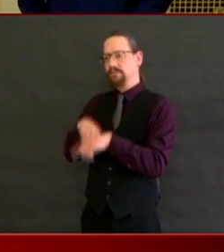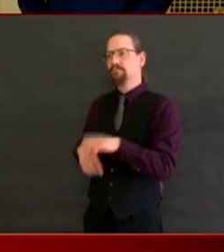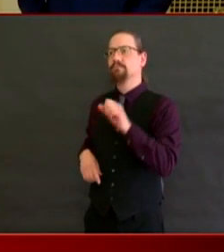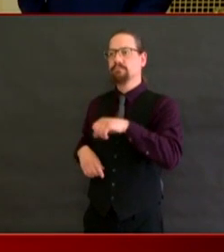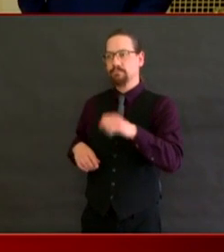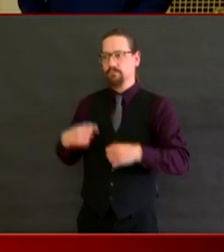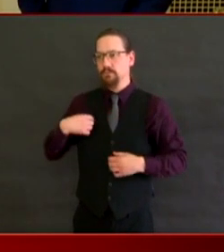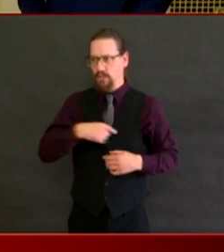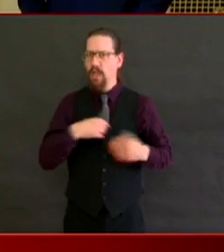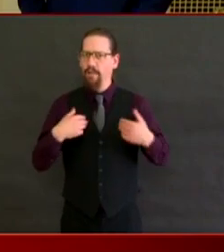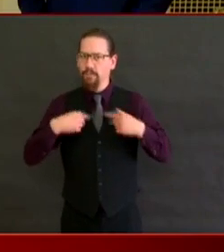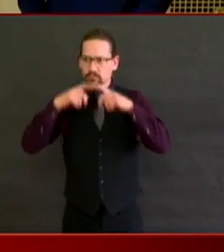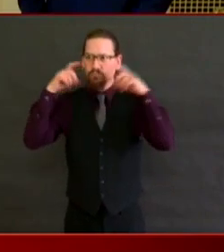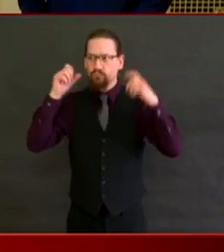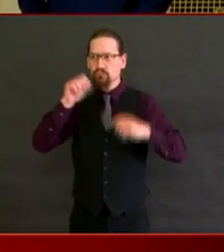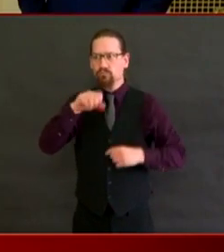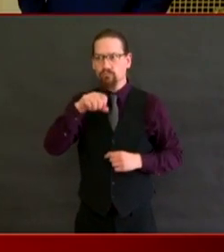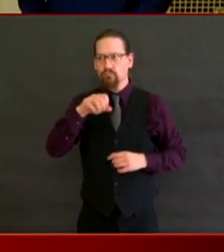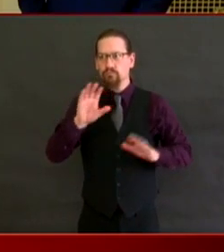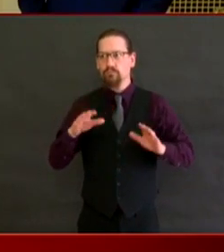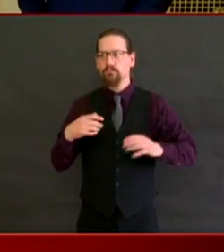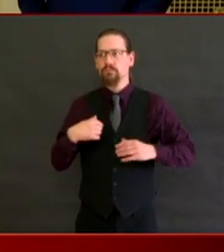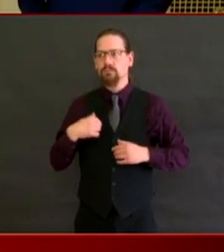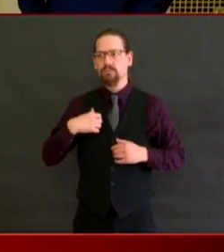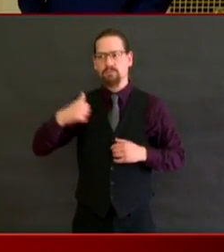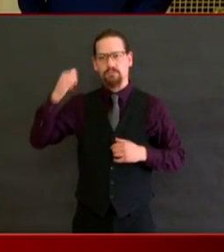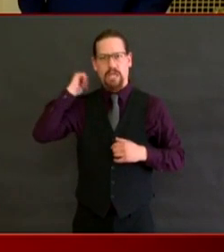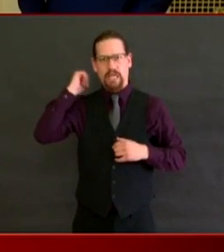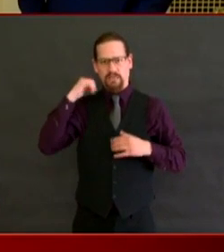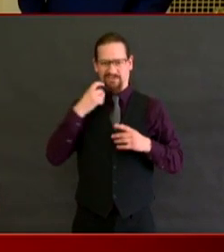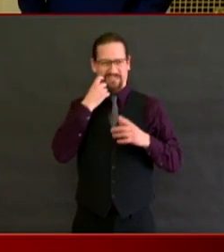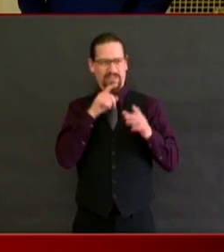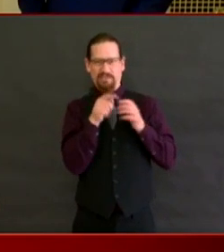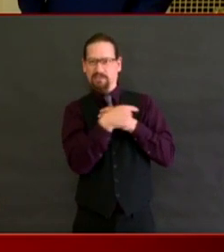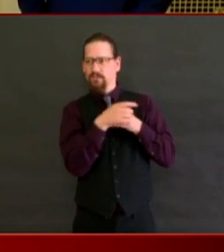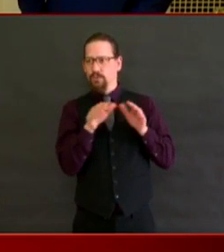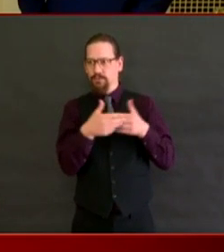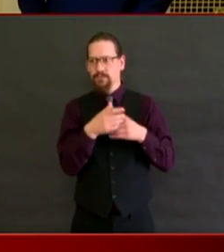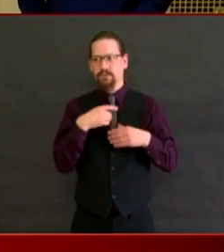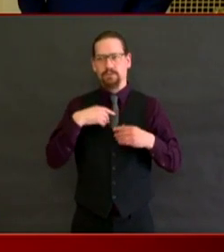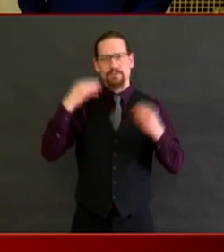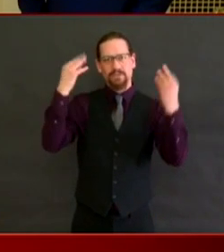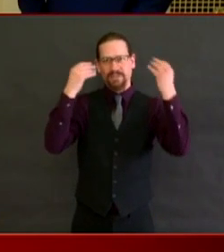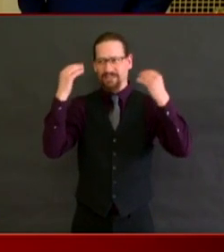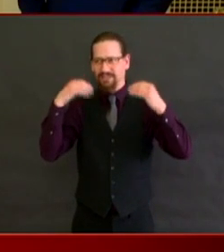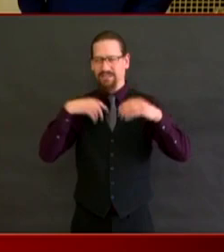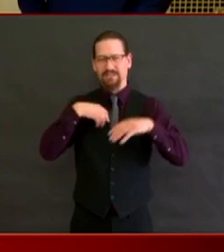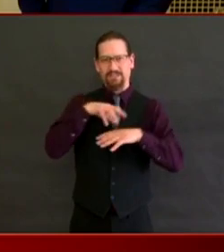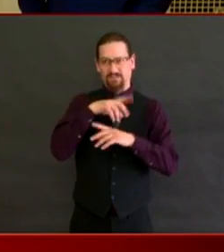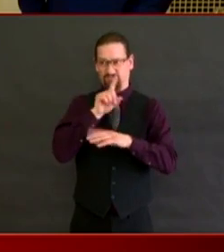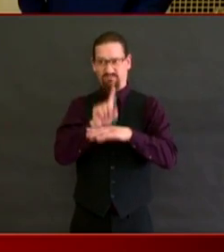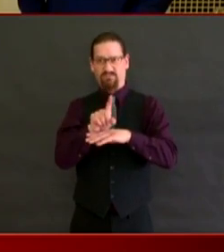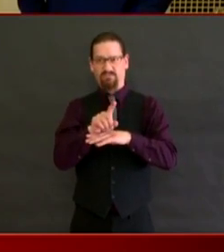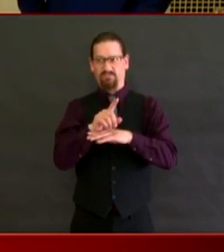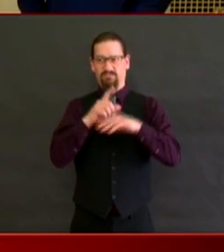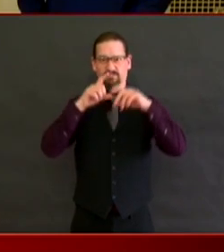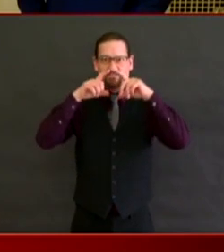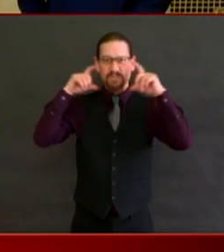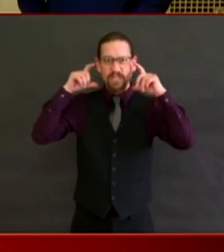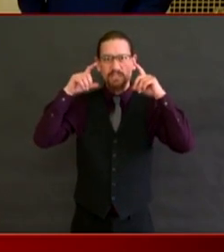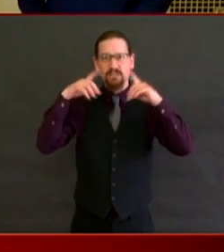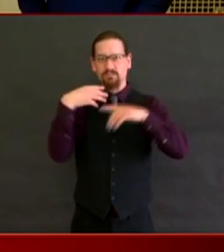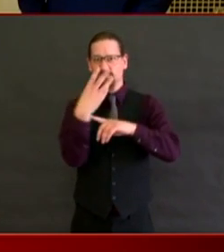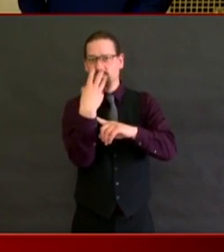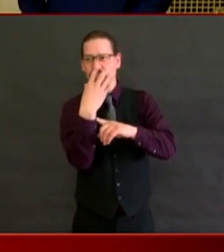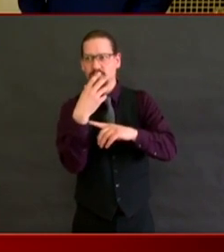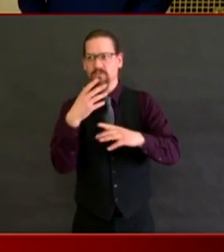very difficult to deliver a press conference. But the answer is absolutely. Last night, my husband, my kids, and I, we sat down, and we